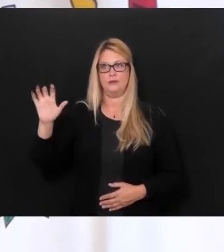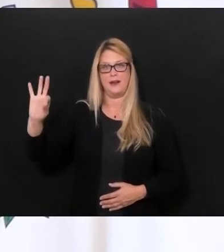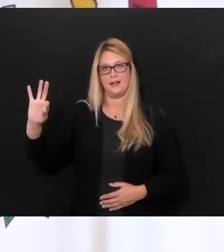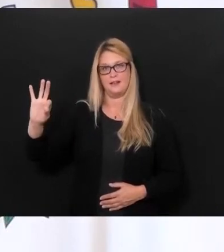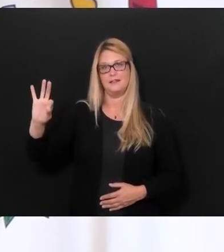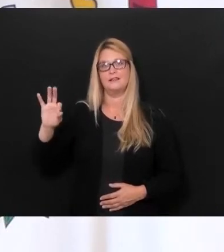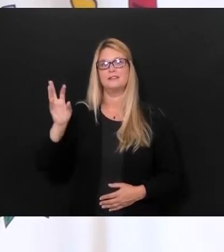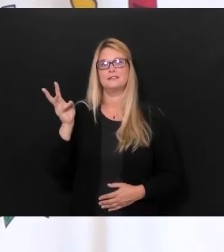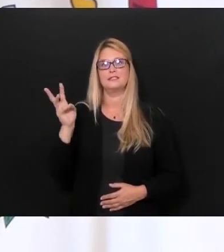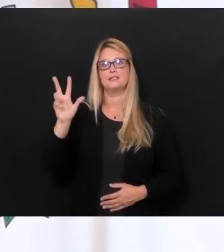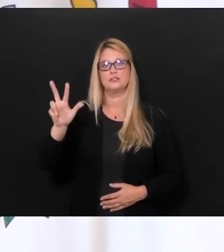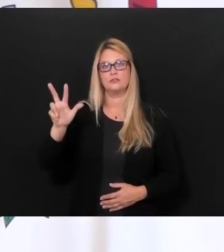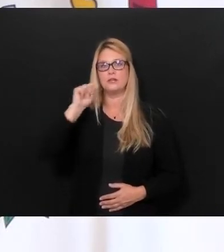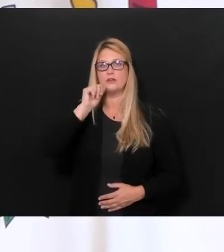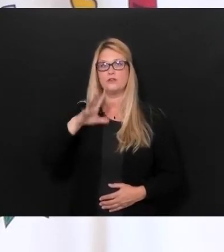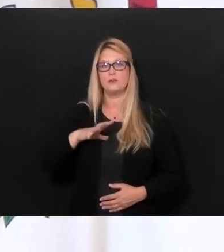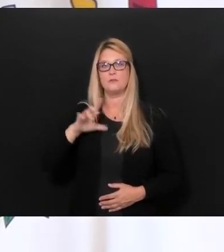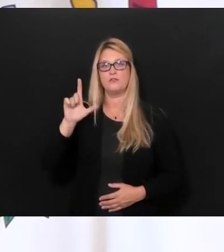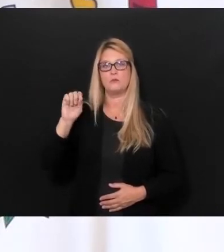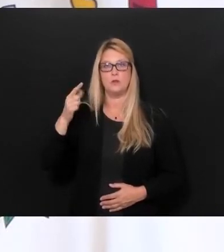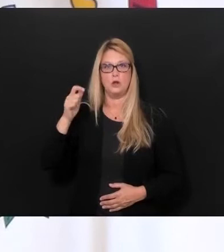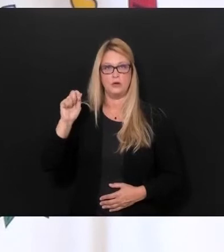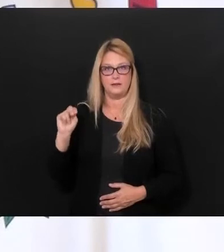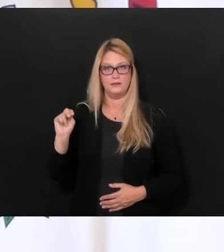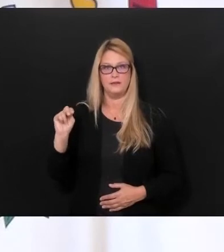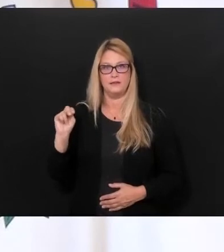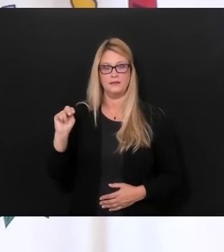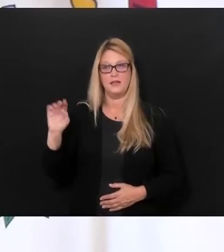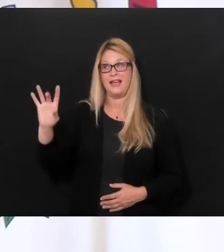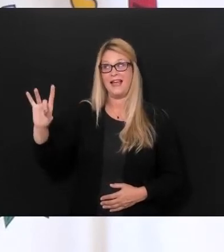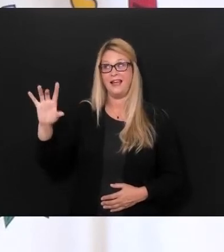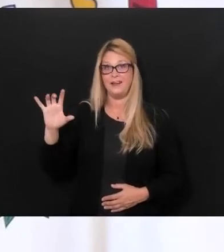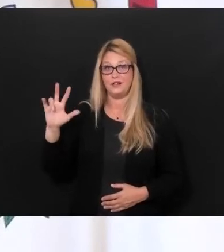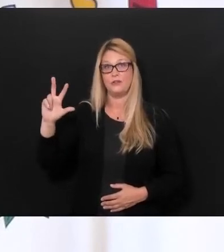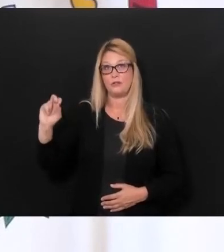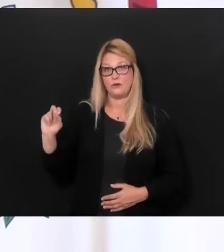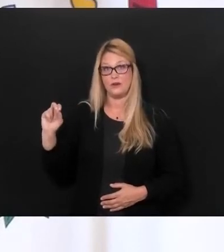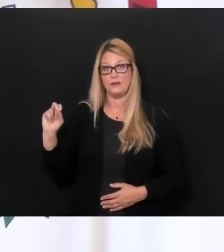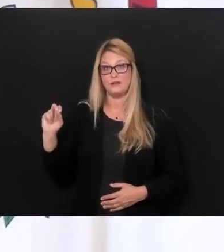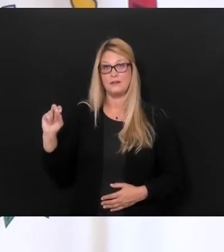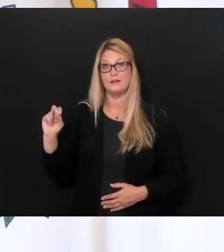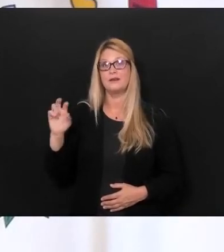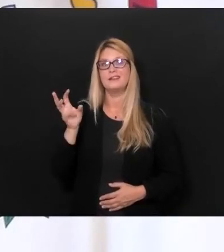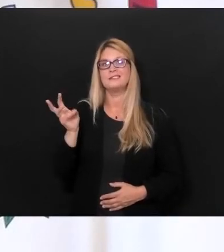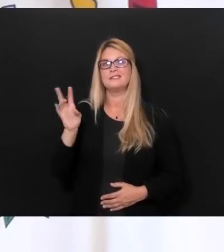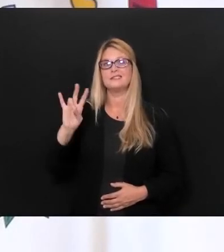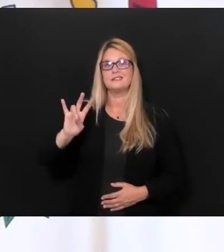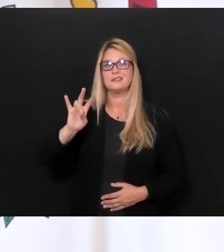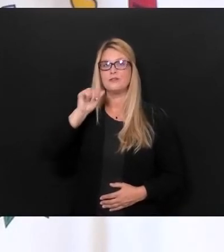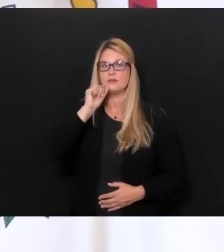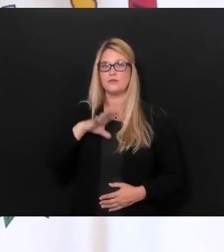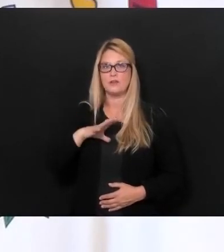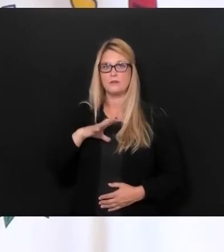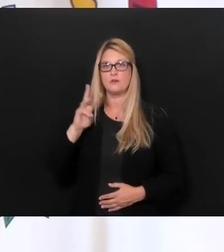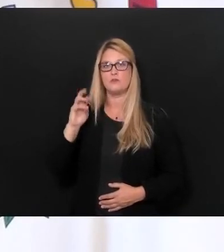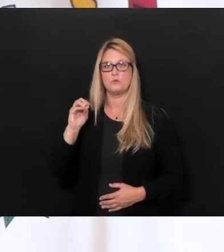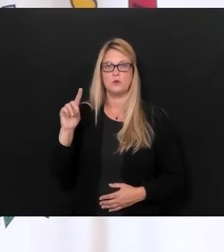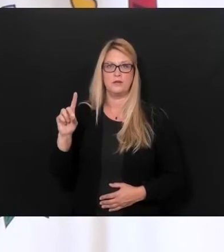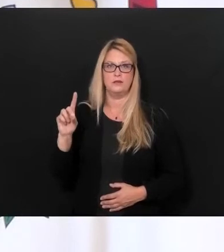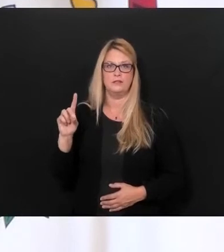death, a 63-year-old female from Logan County. The 830th death, a 67-year-old female from Wood